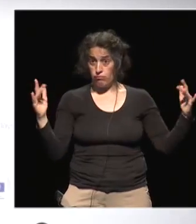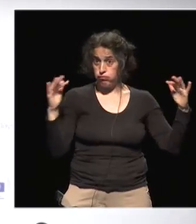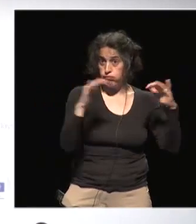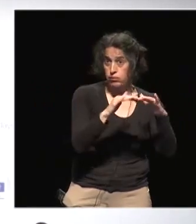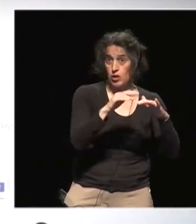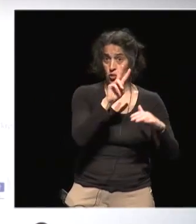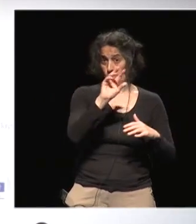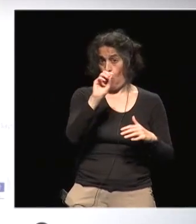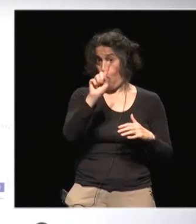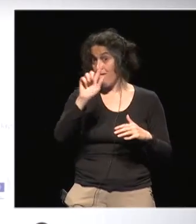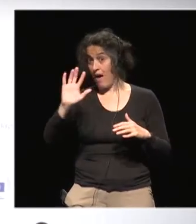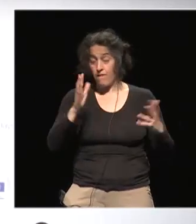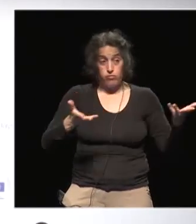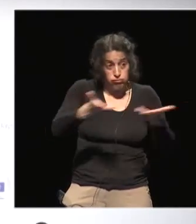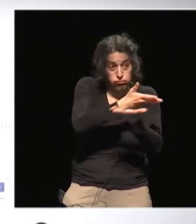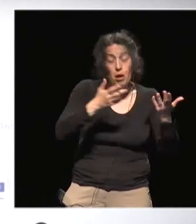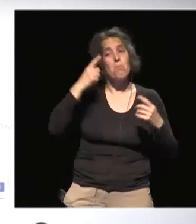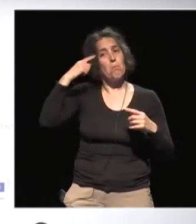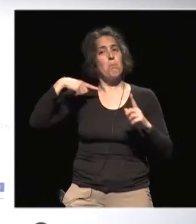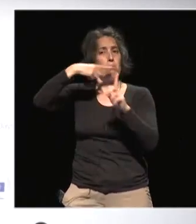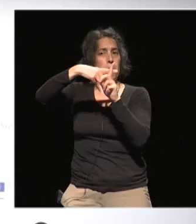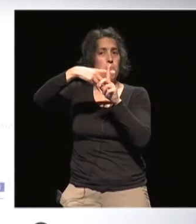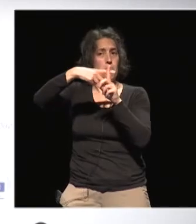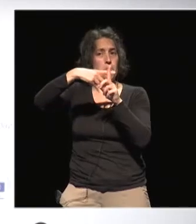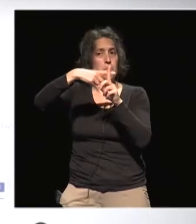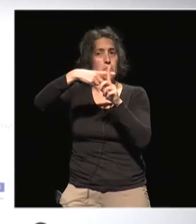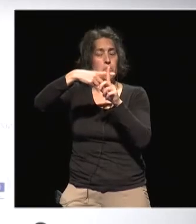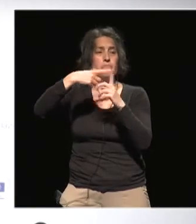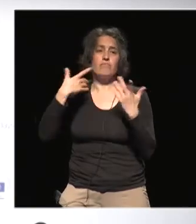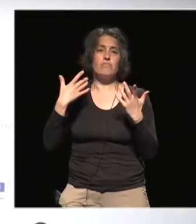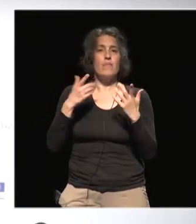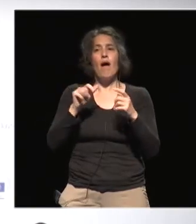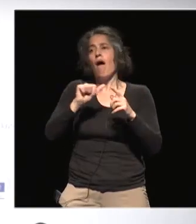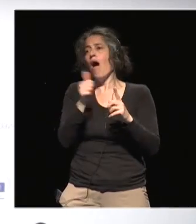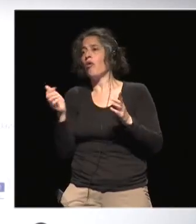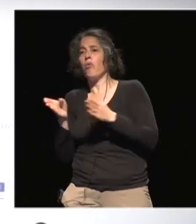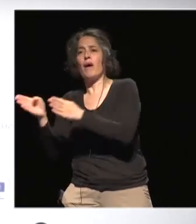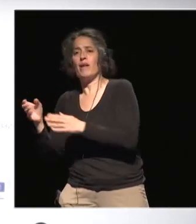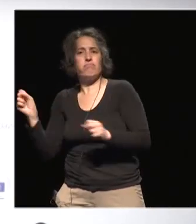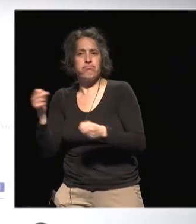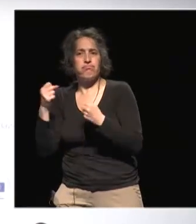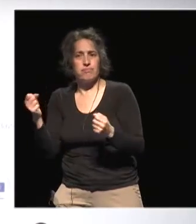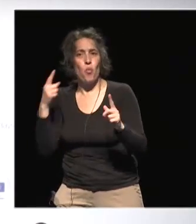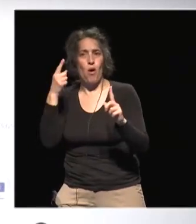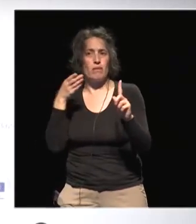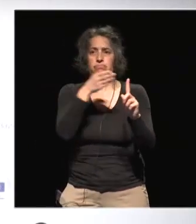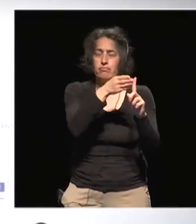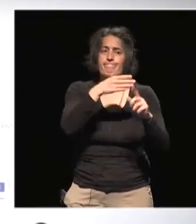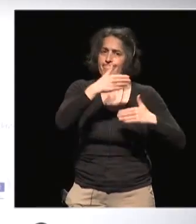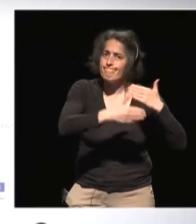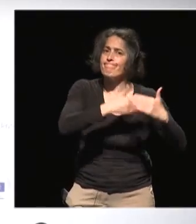Otherwise, we don't think we have any other option if we are sure to